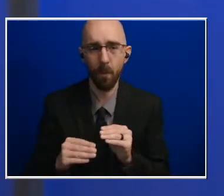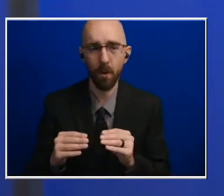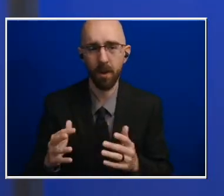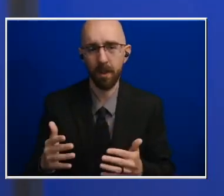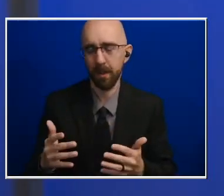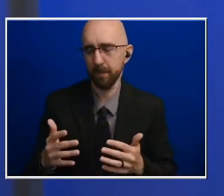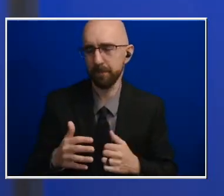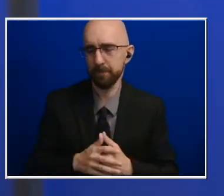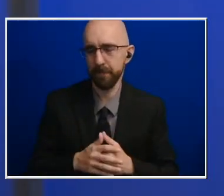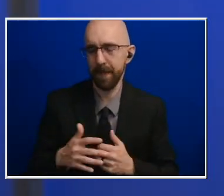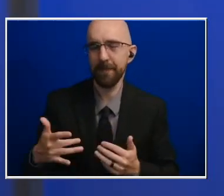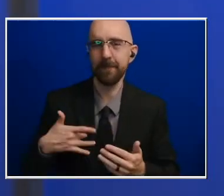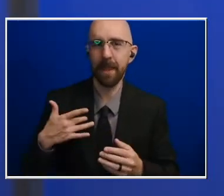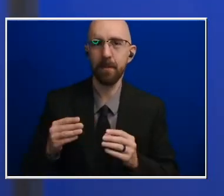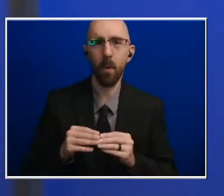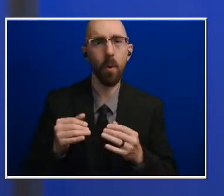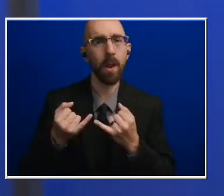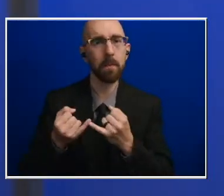more independent.